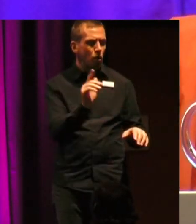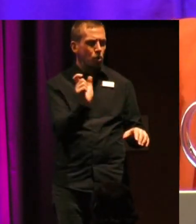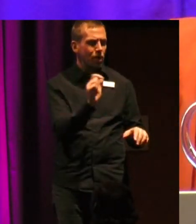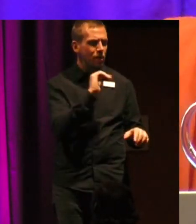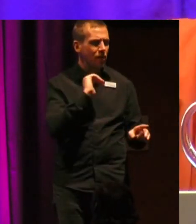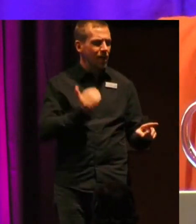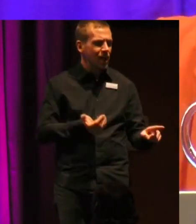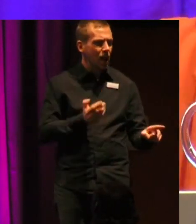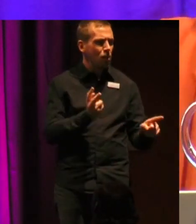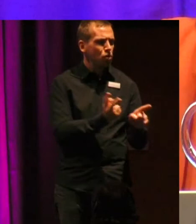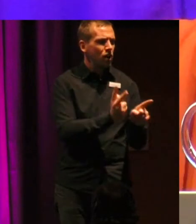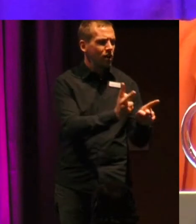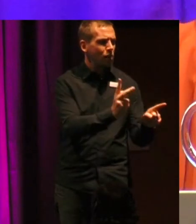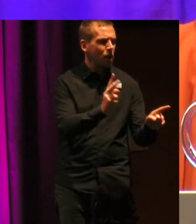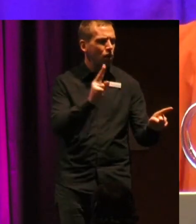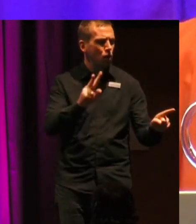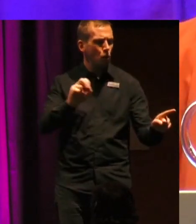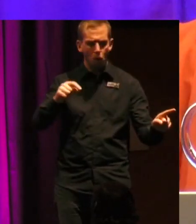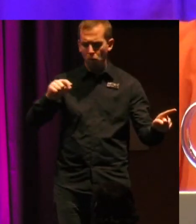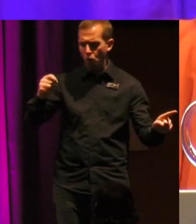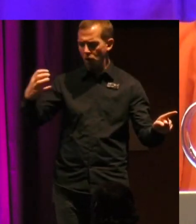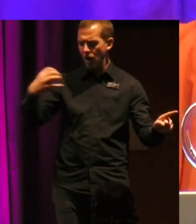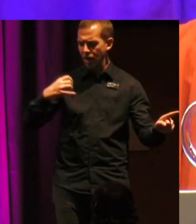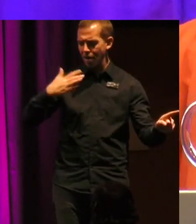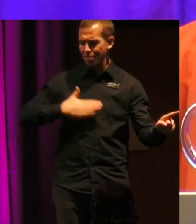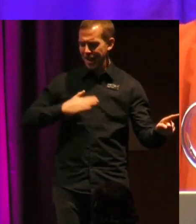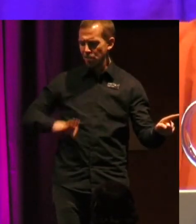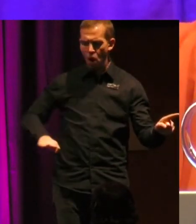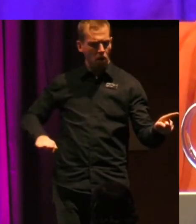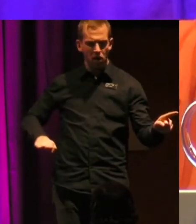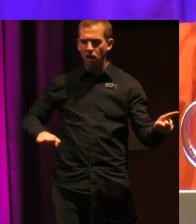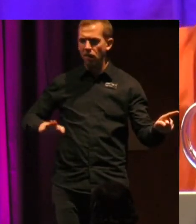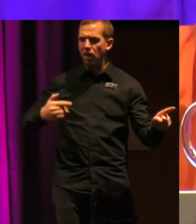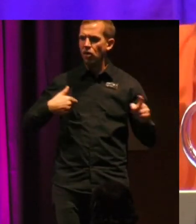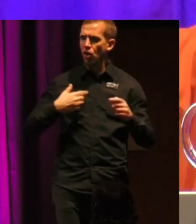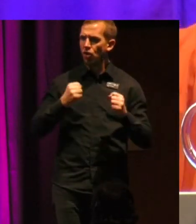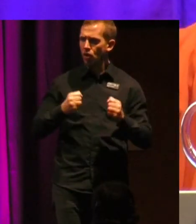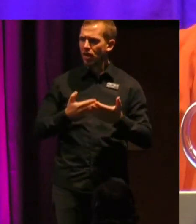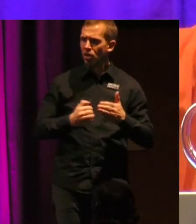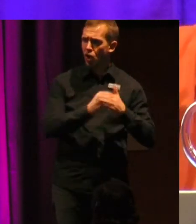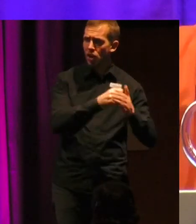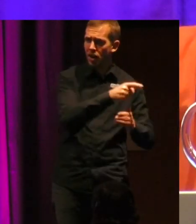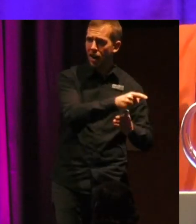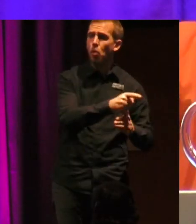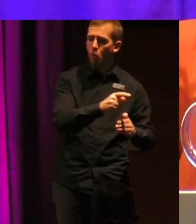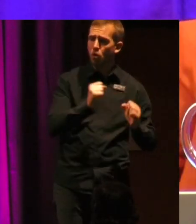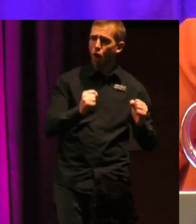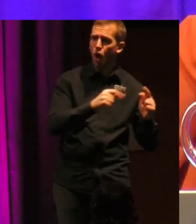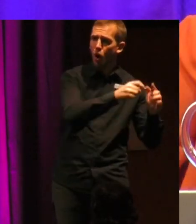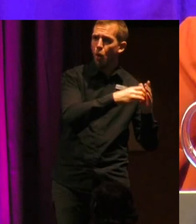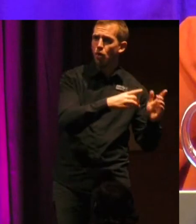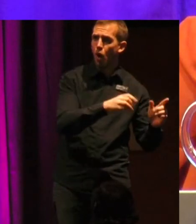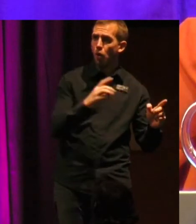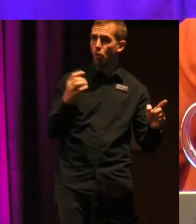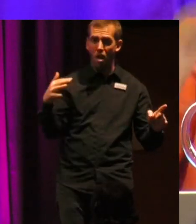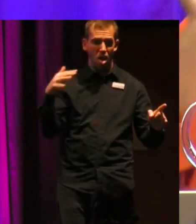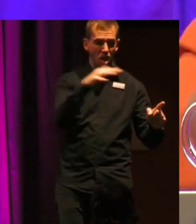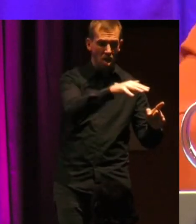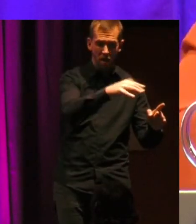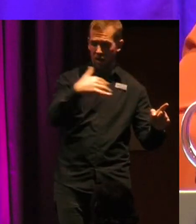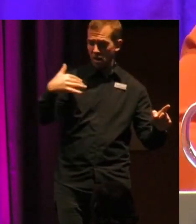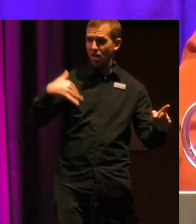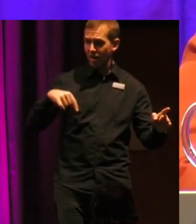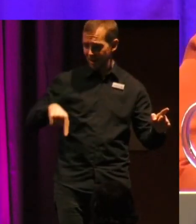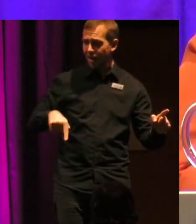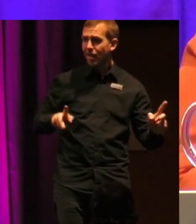my child. She is the future of my country. Why am I not stepping up for this child or this person? If someone's going after my colleague, how come